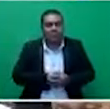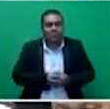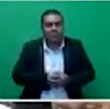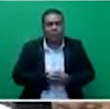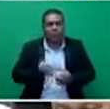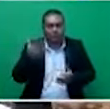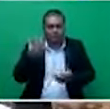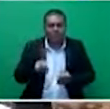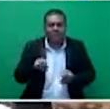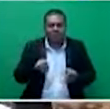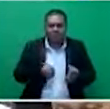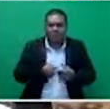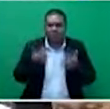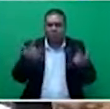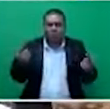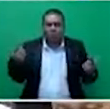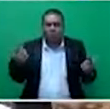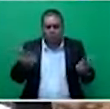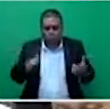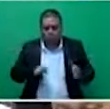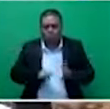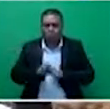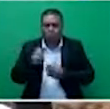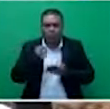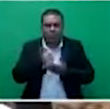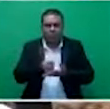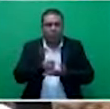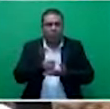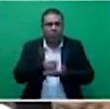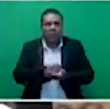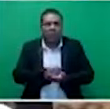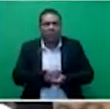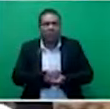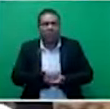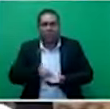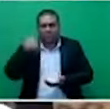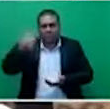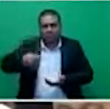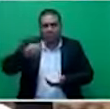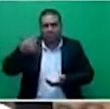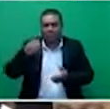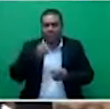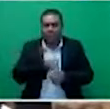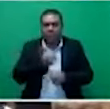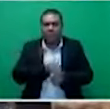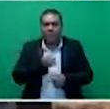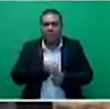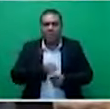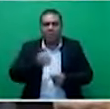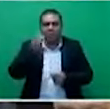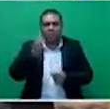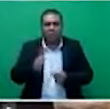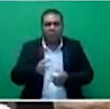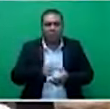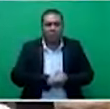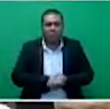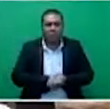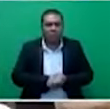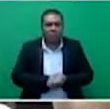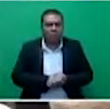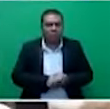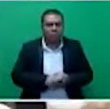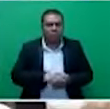windfall. You'll get a huge windfall. They don't tell us that. They're going on employer-employee reps. In fact, after